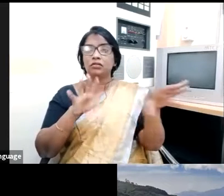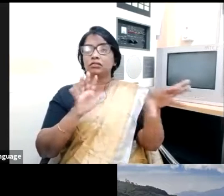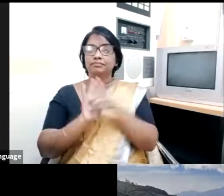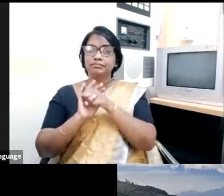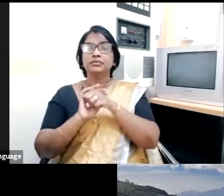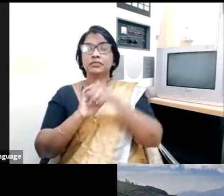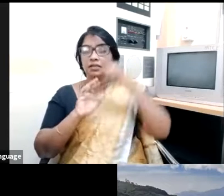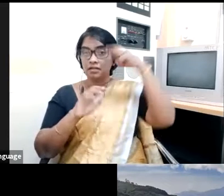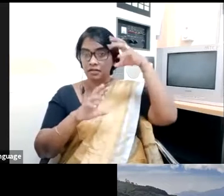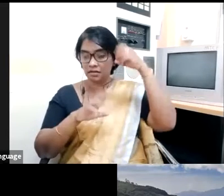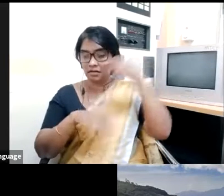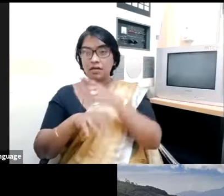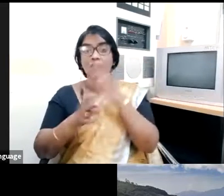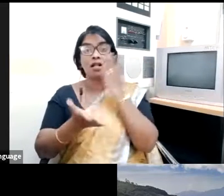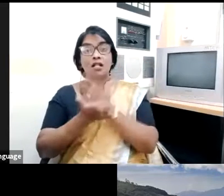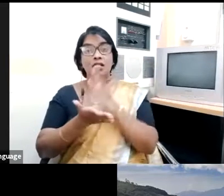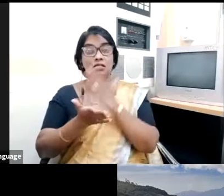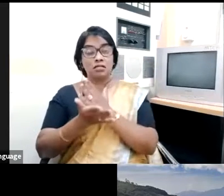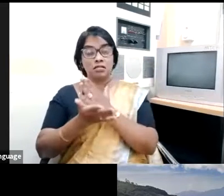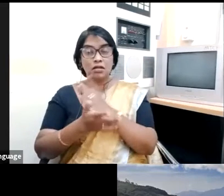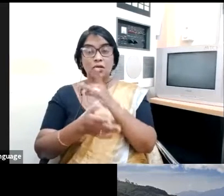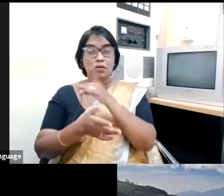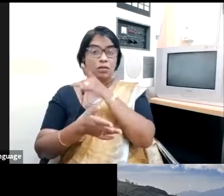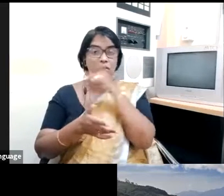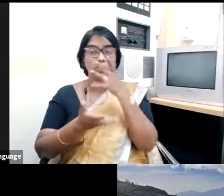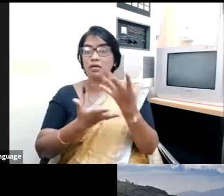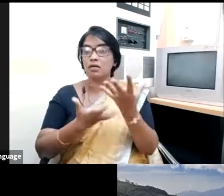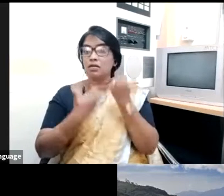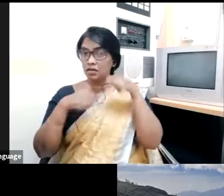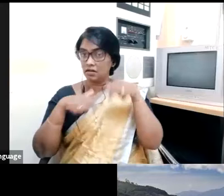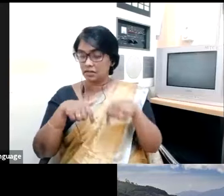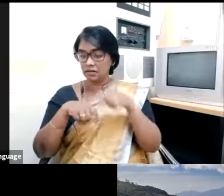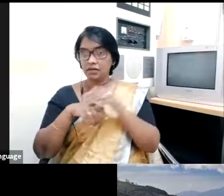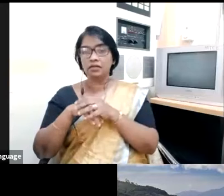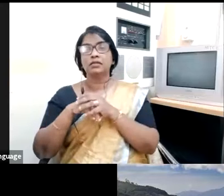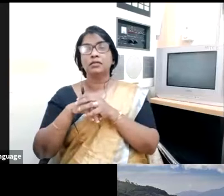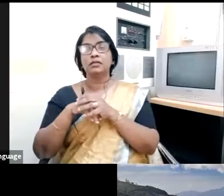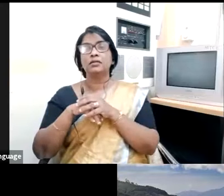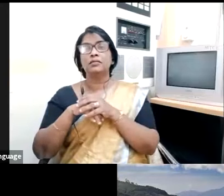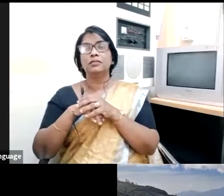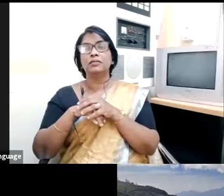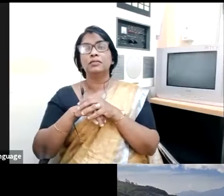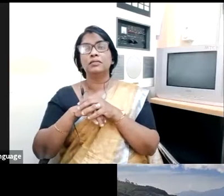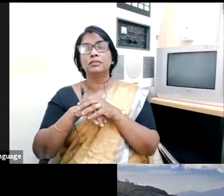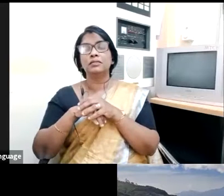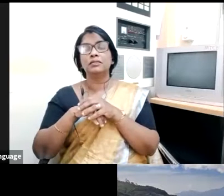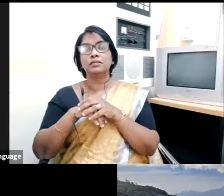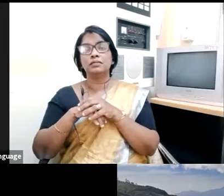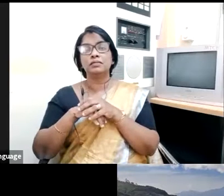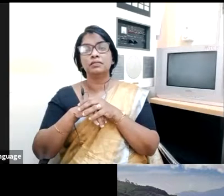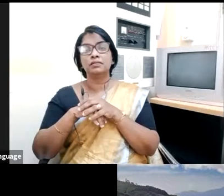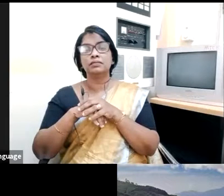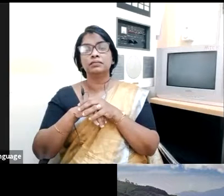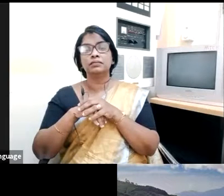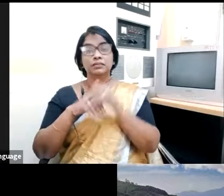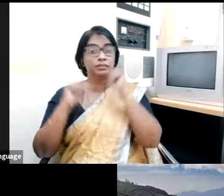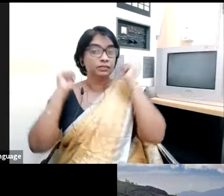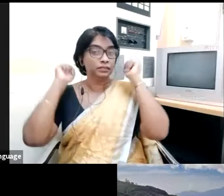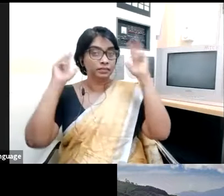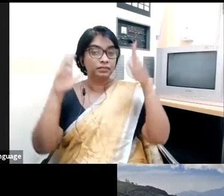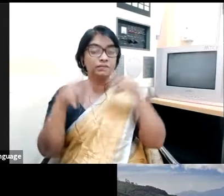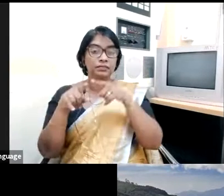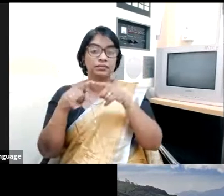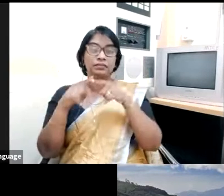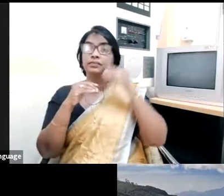2012, we started a focused sustainable fuel wood and timber planting program. And in 2017, we